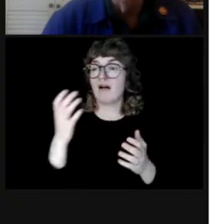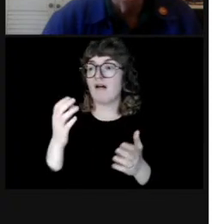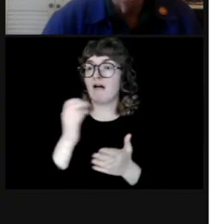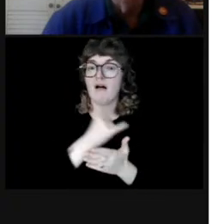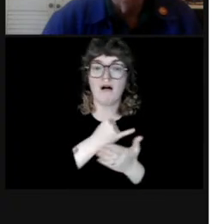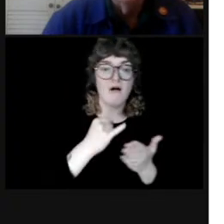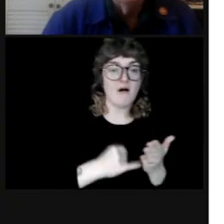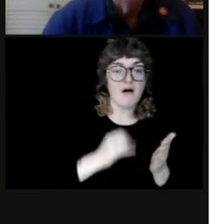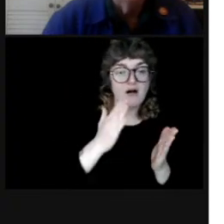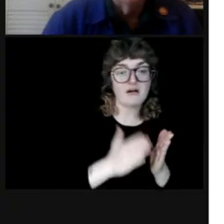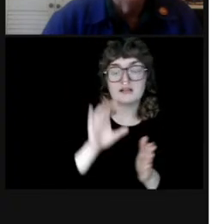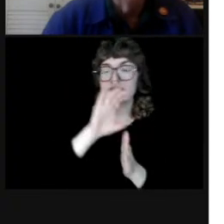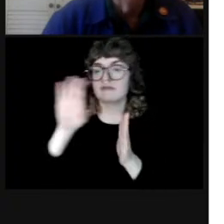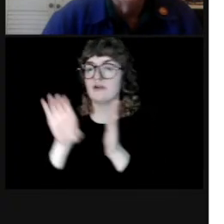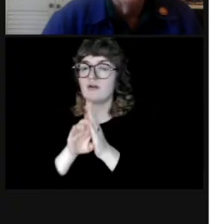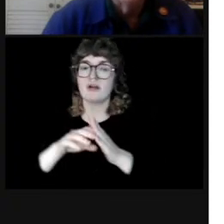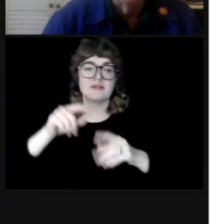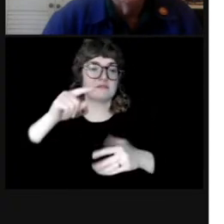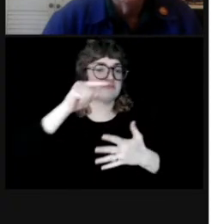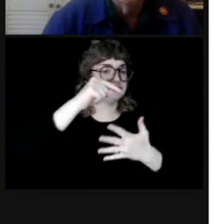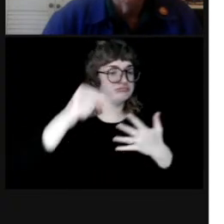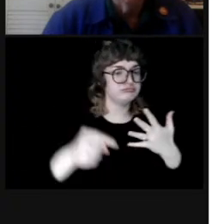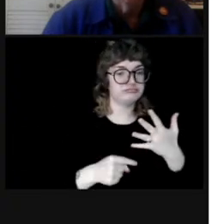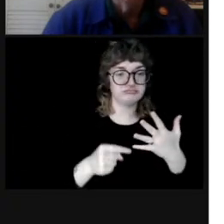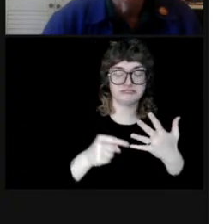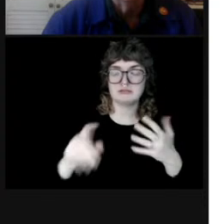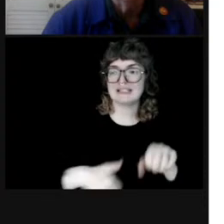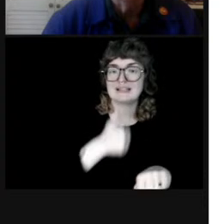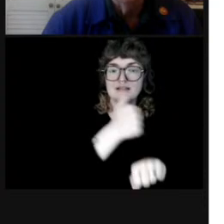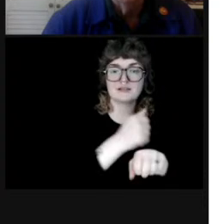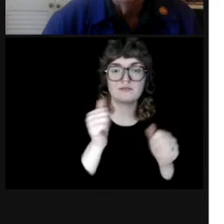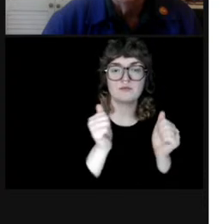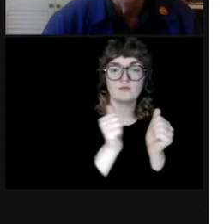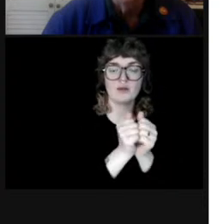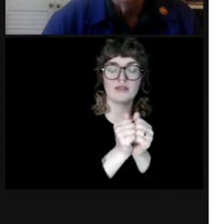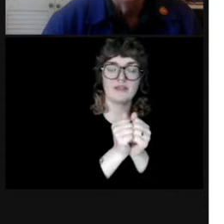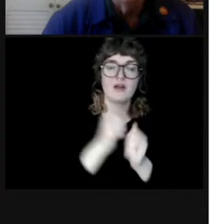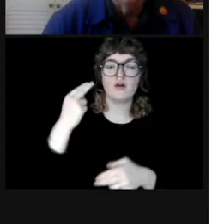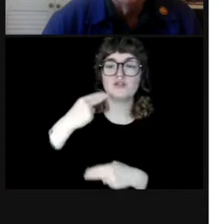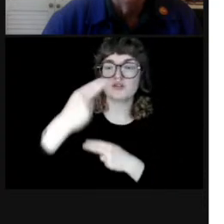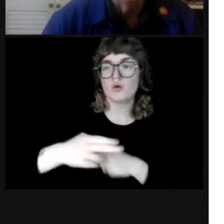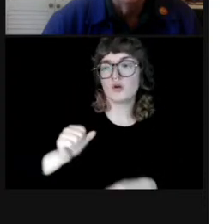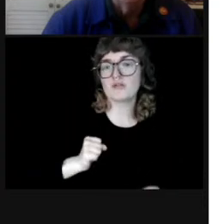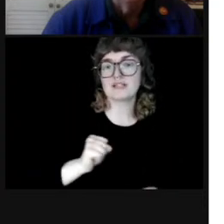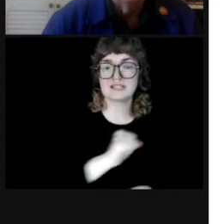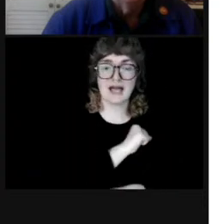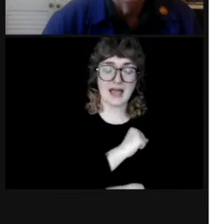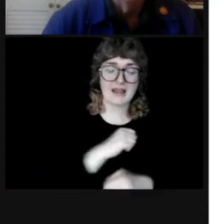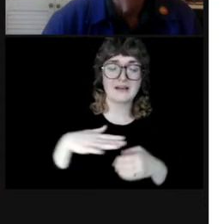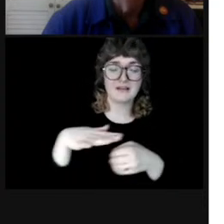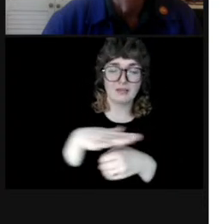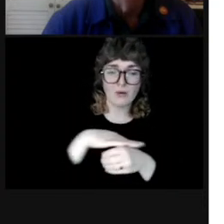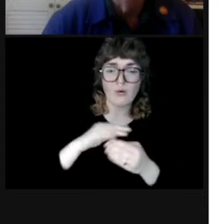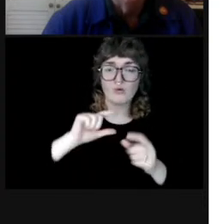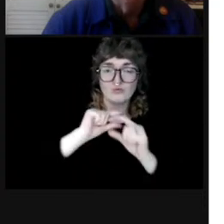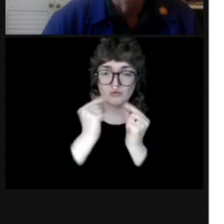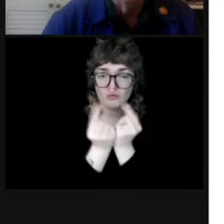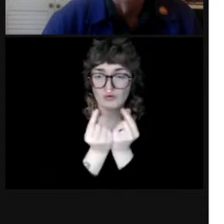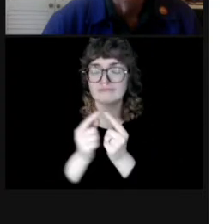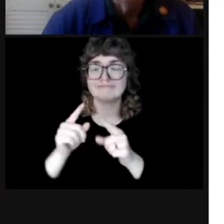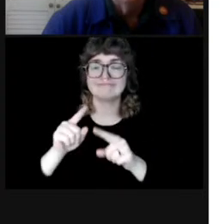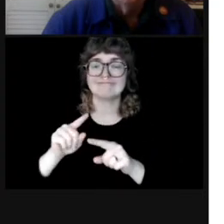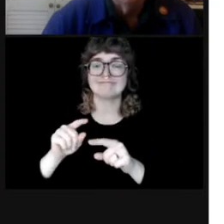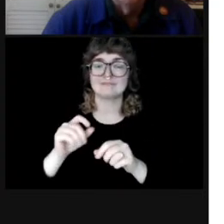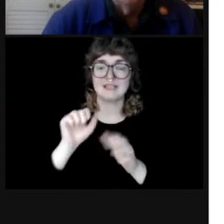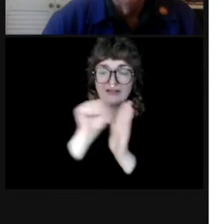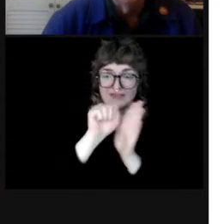a museum, historical society, cultural institution, or local group around the state, they can use their first